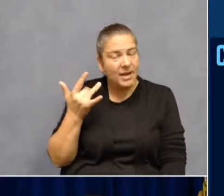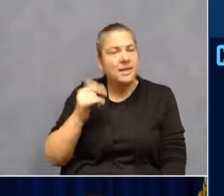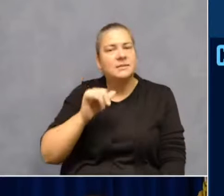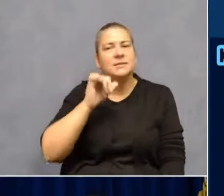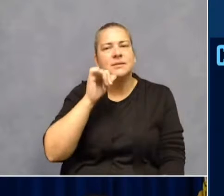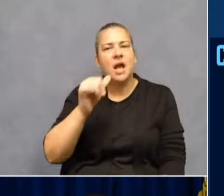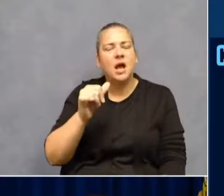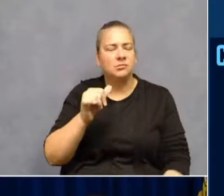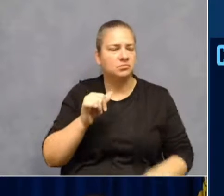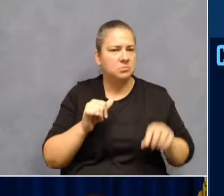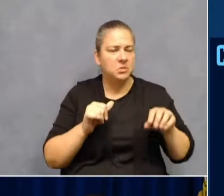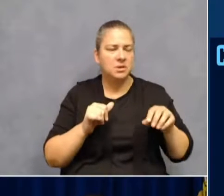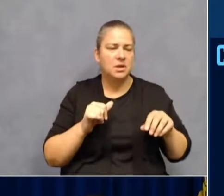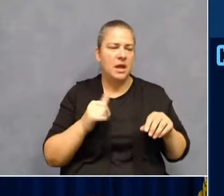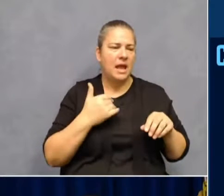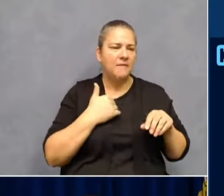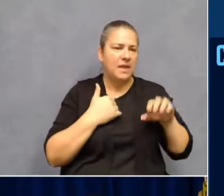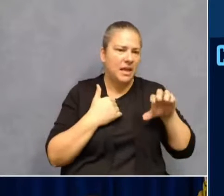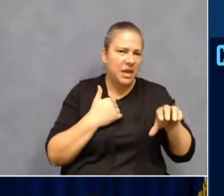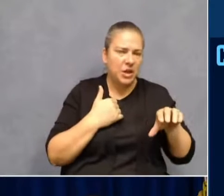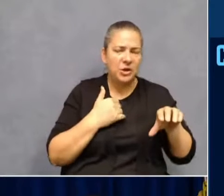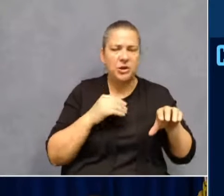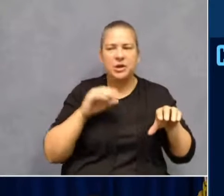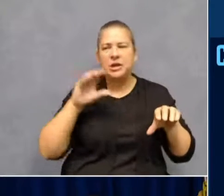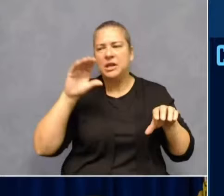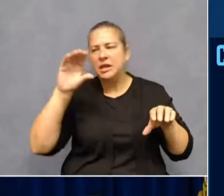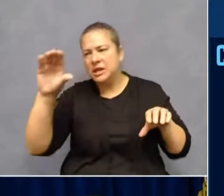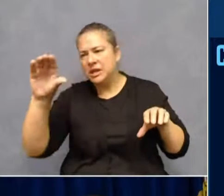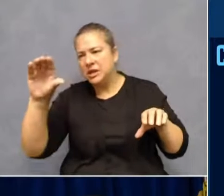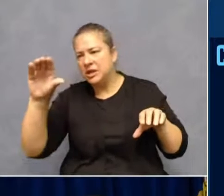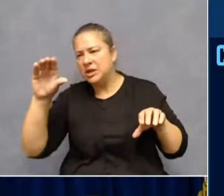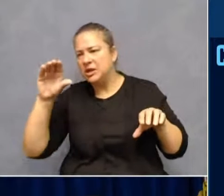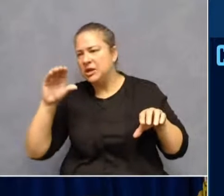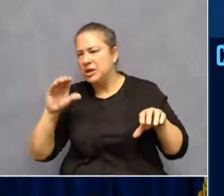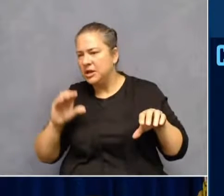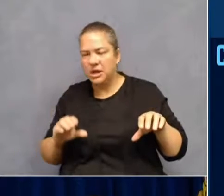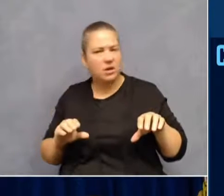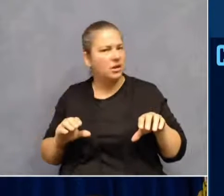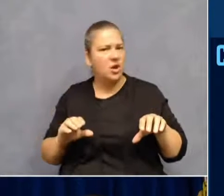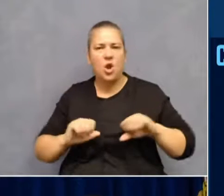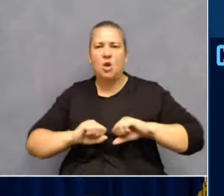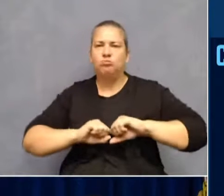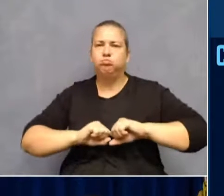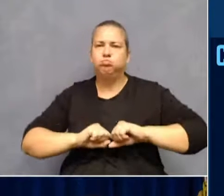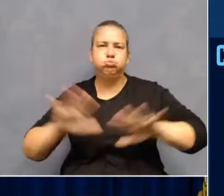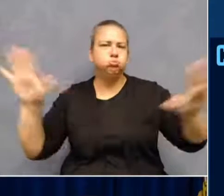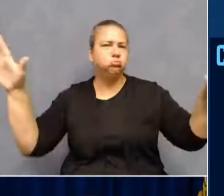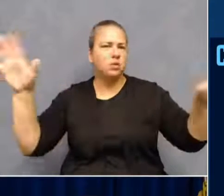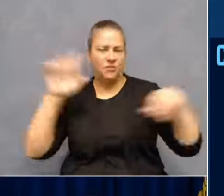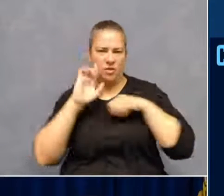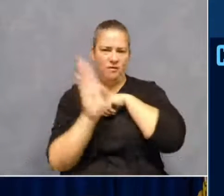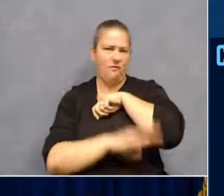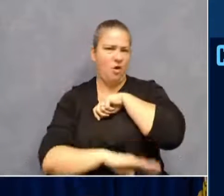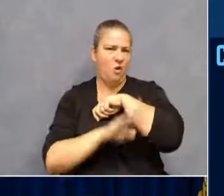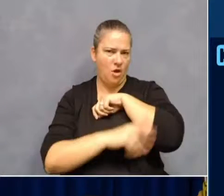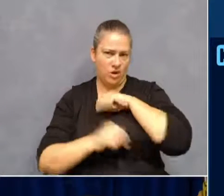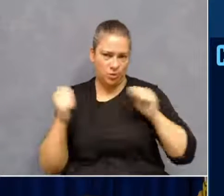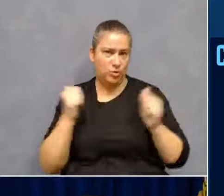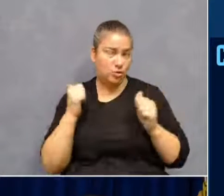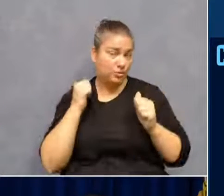the country, and it's moving into the fall and into the winter. So without the backlog of cases that we